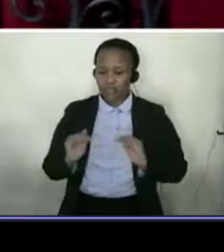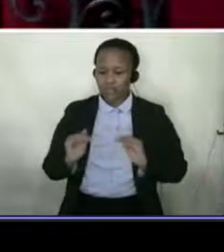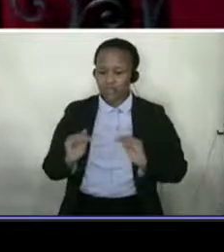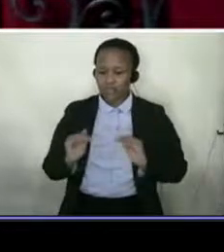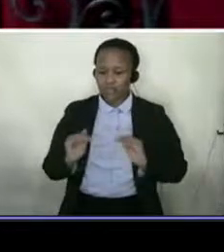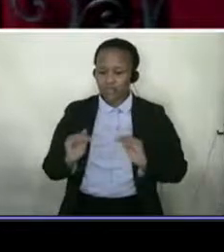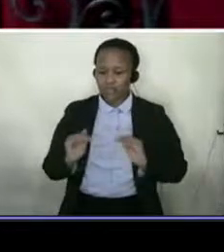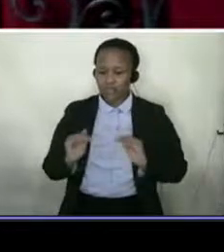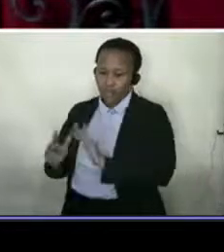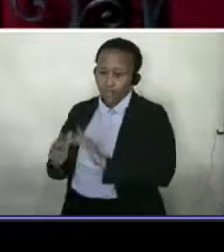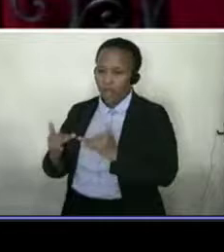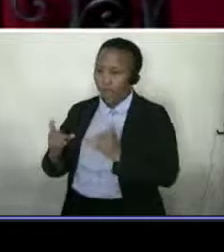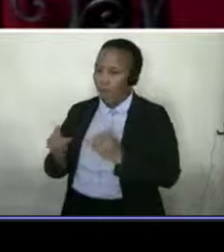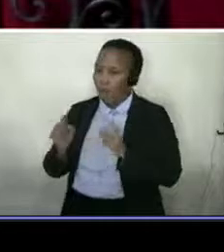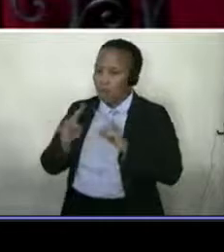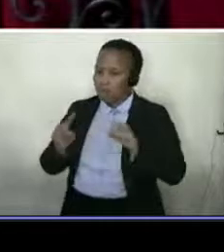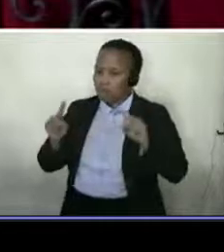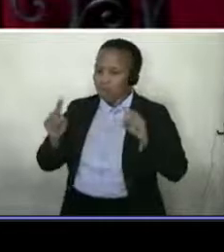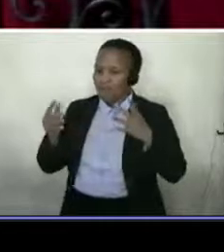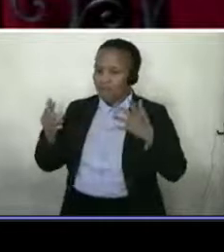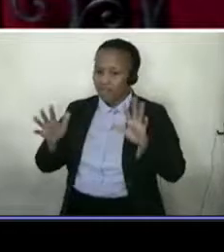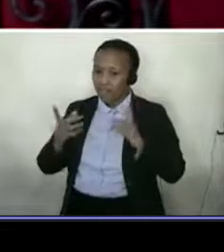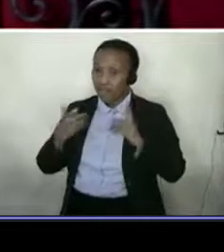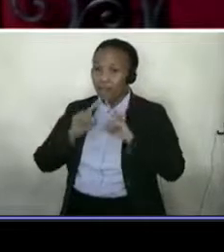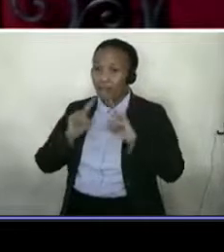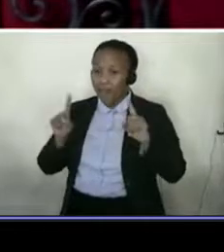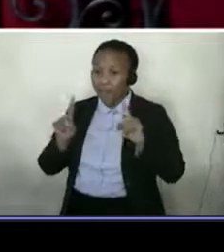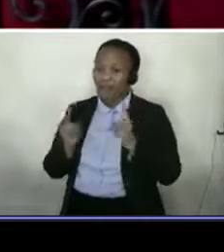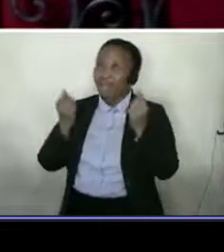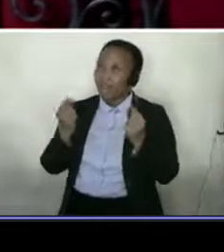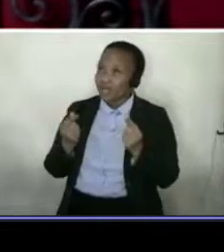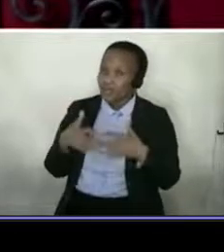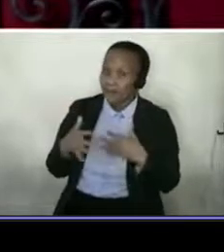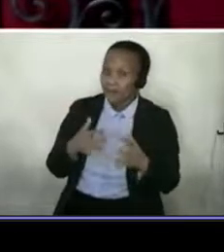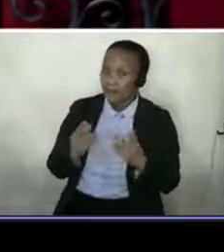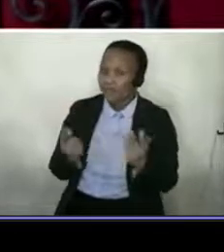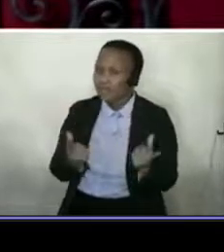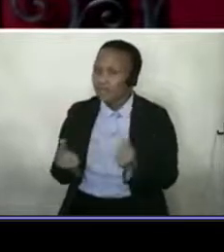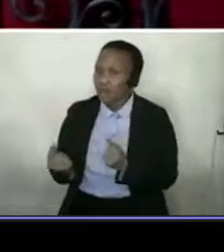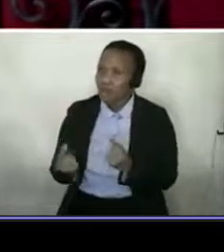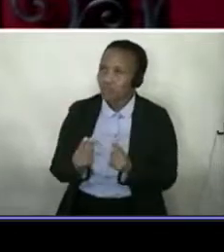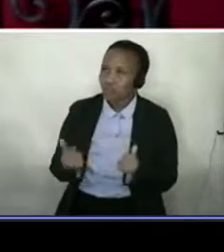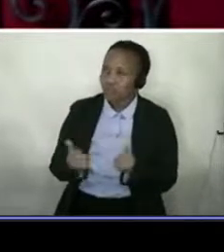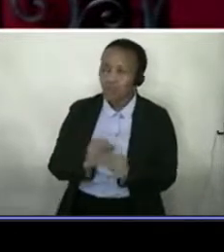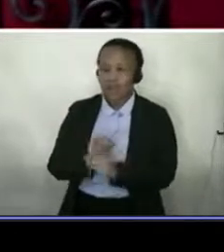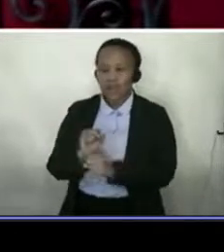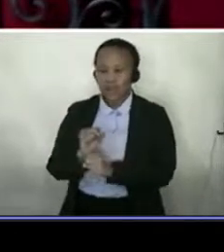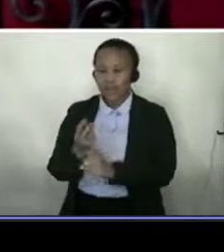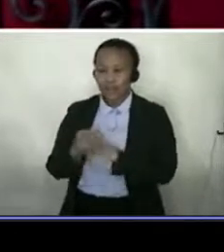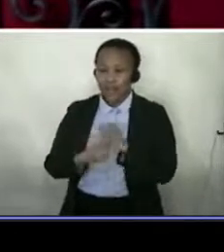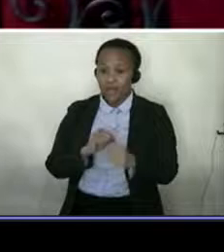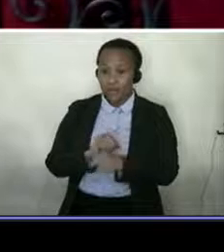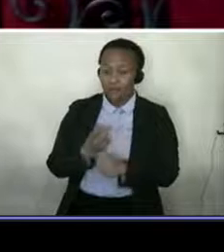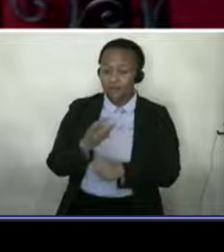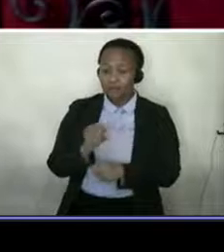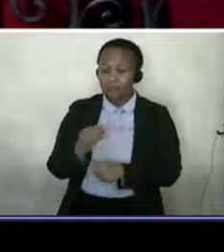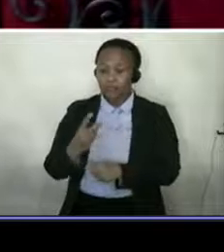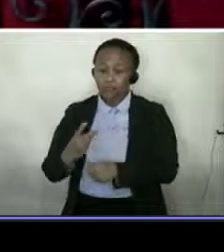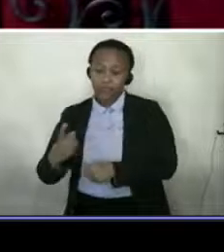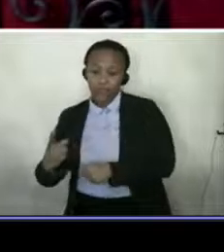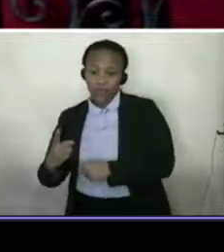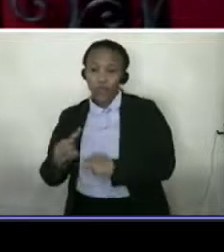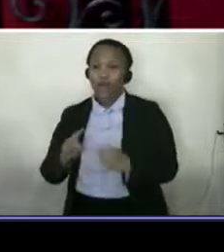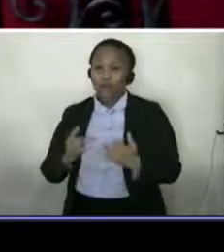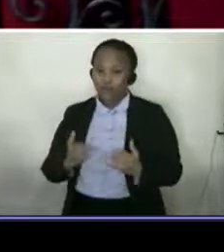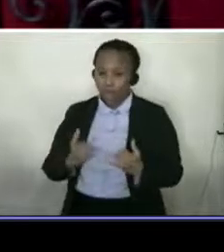another section where she's not dealing with finance matters. An official found guilty on 31st May 2021, a sanction of